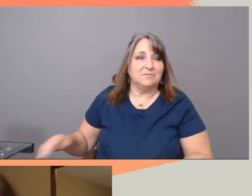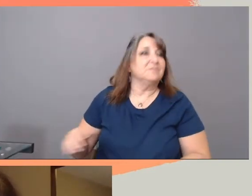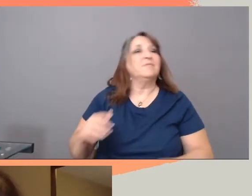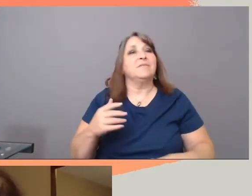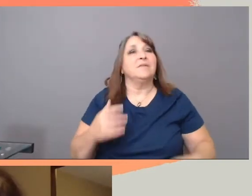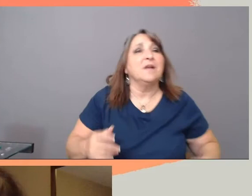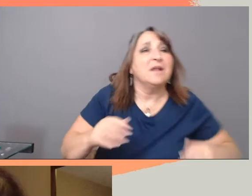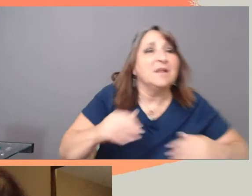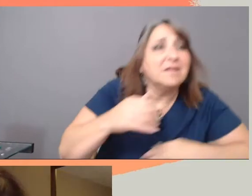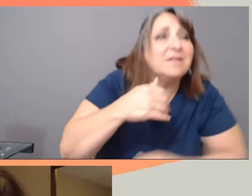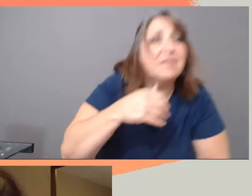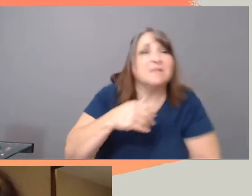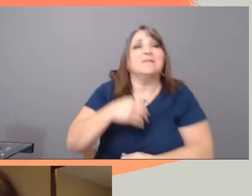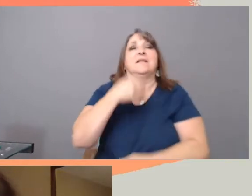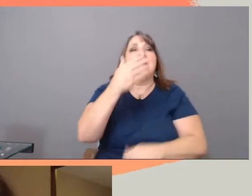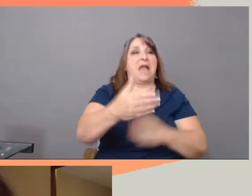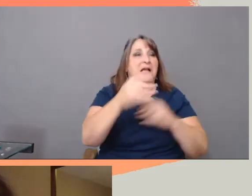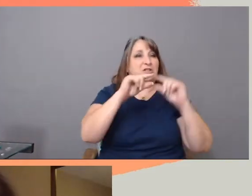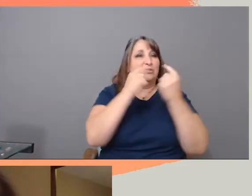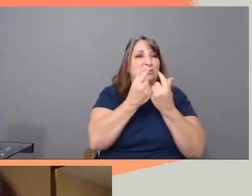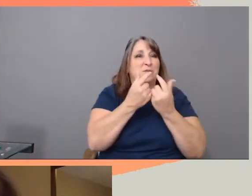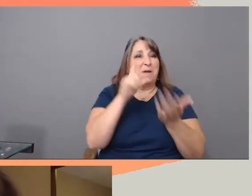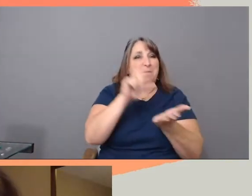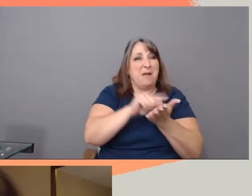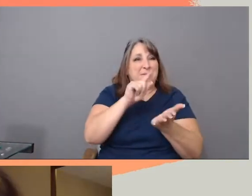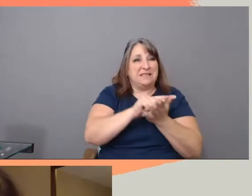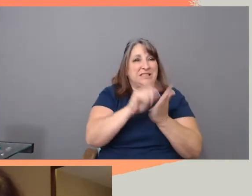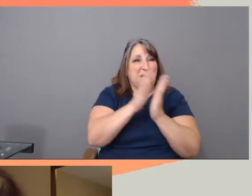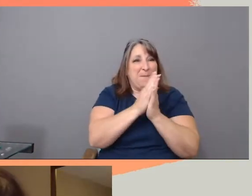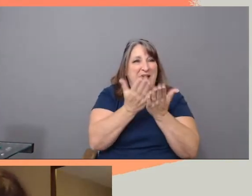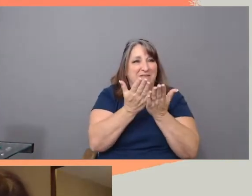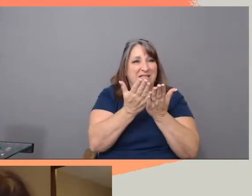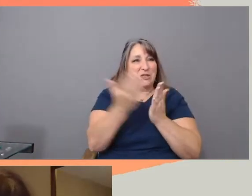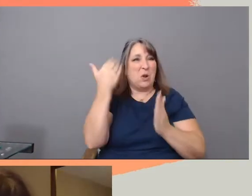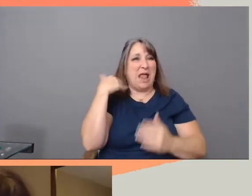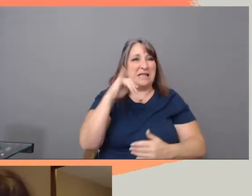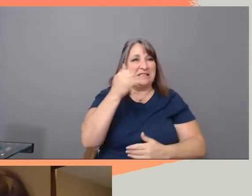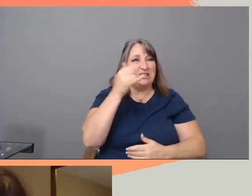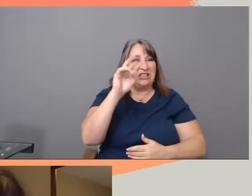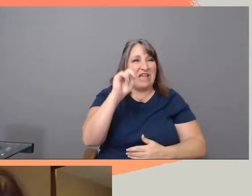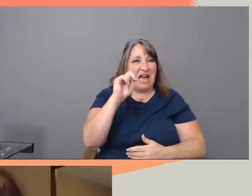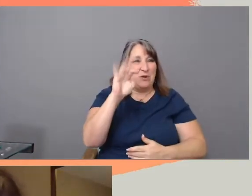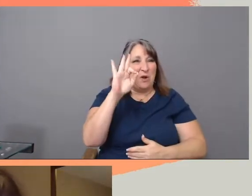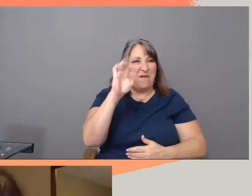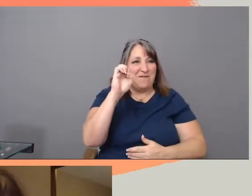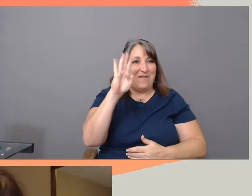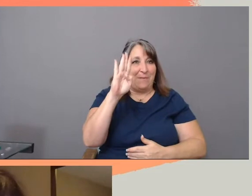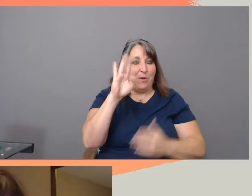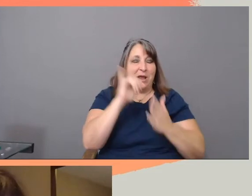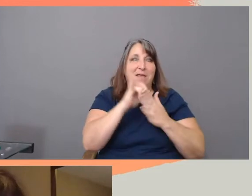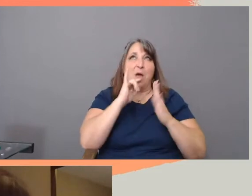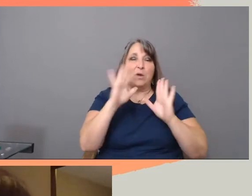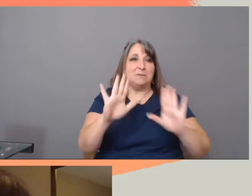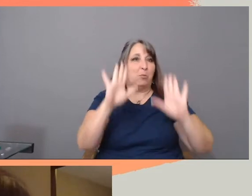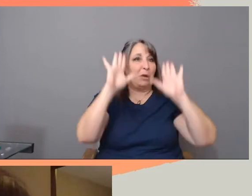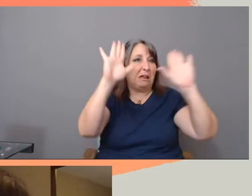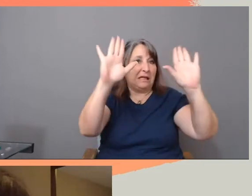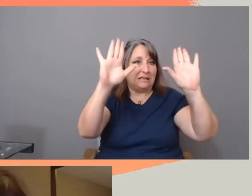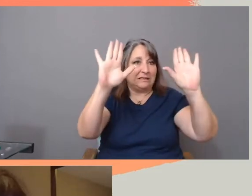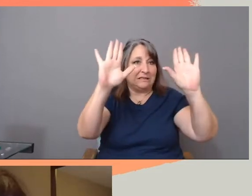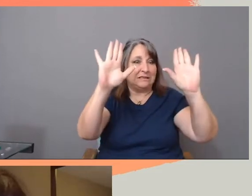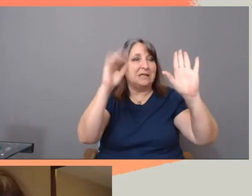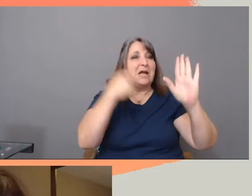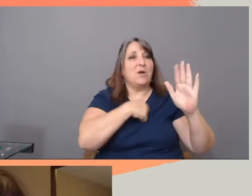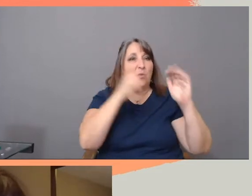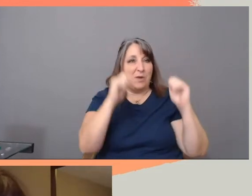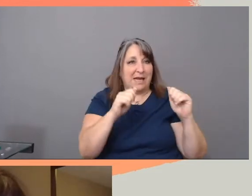They published a manifesto in January or February, which was brilliant. And we can paste that